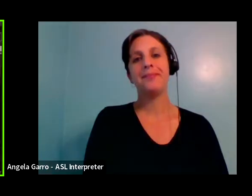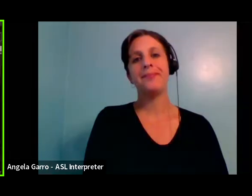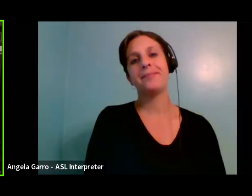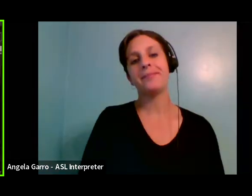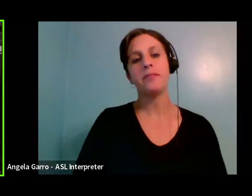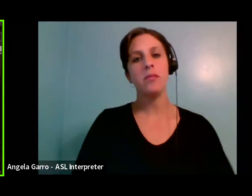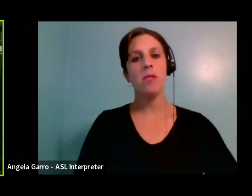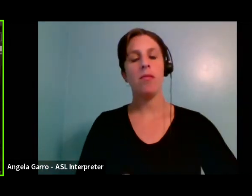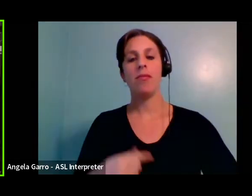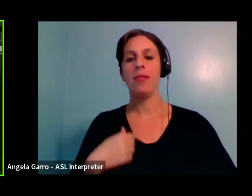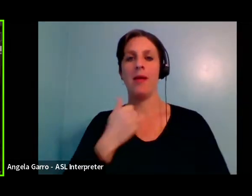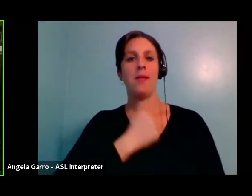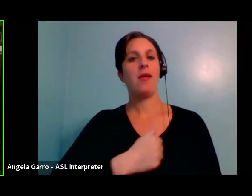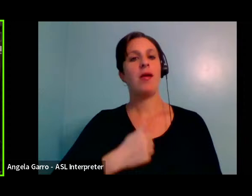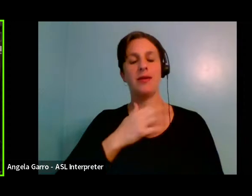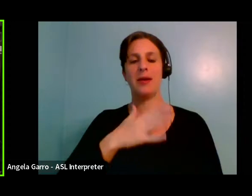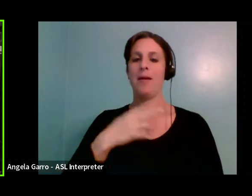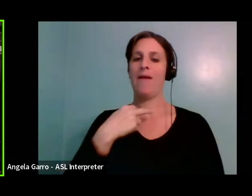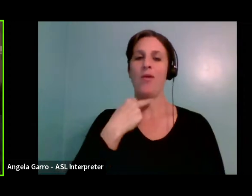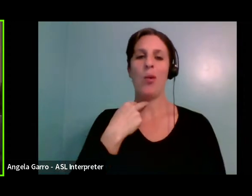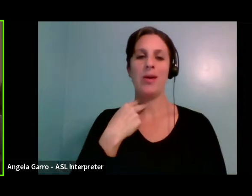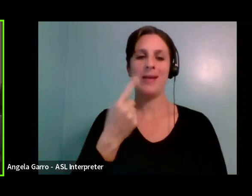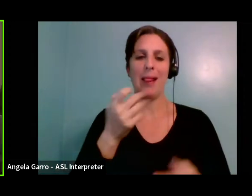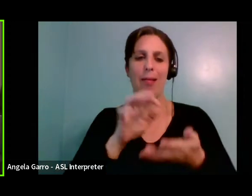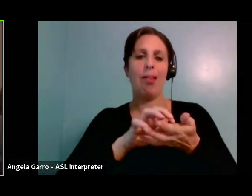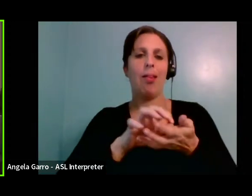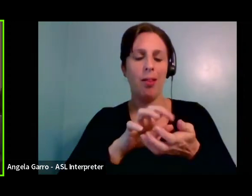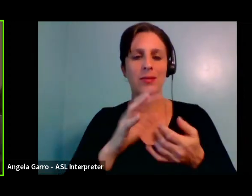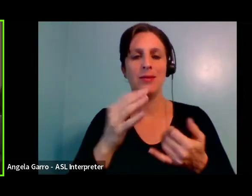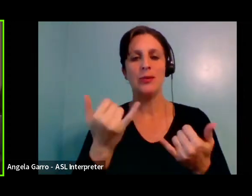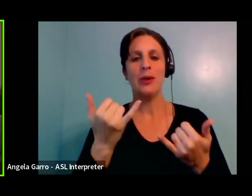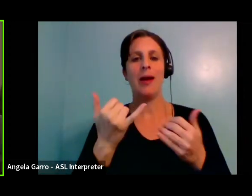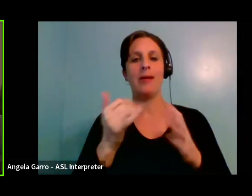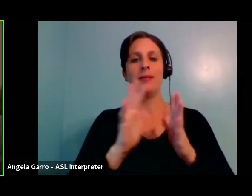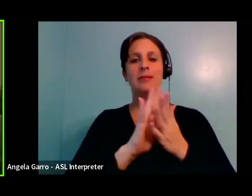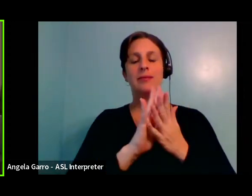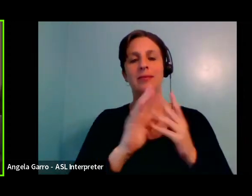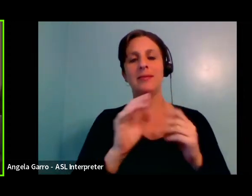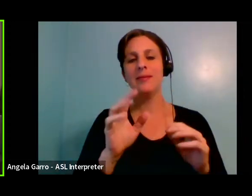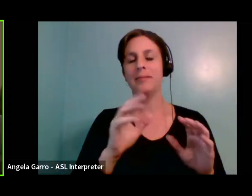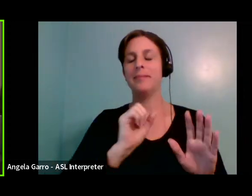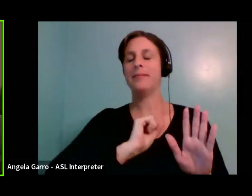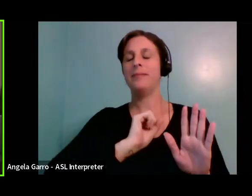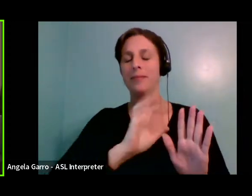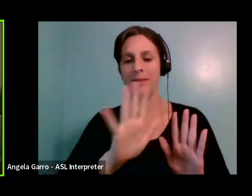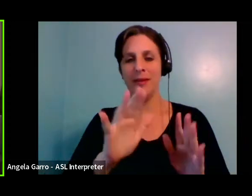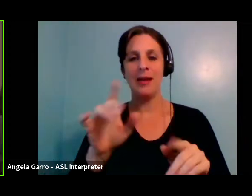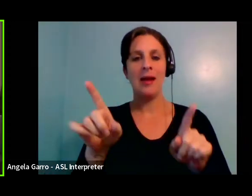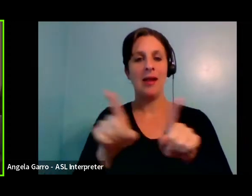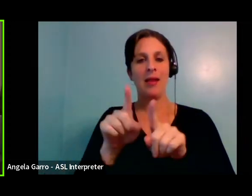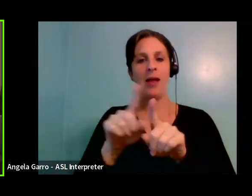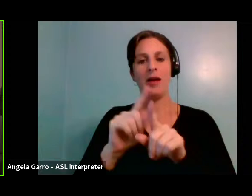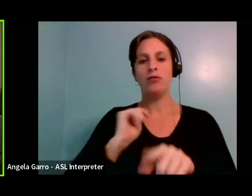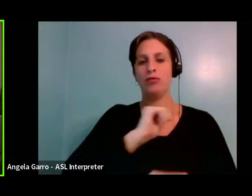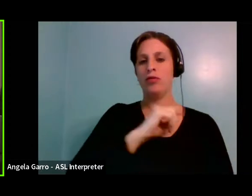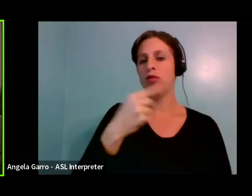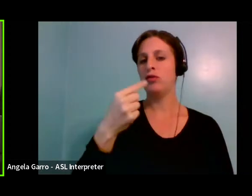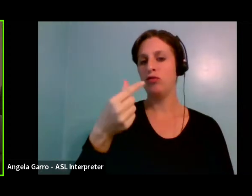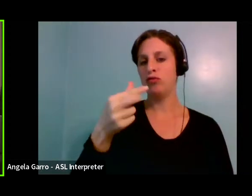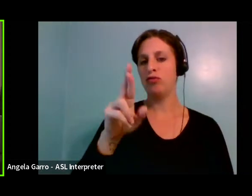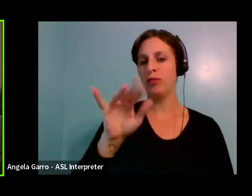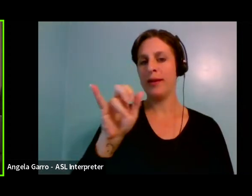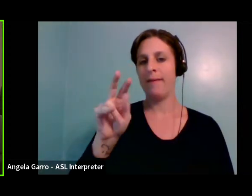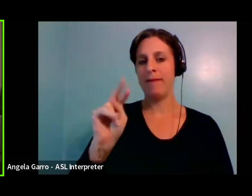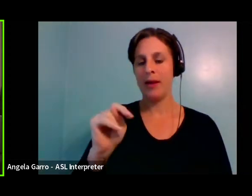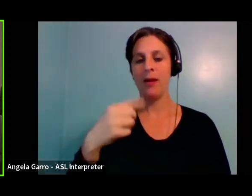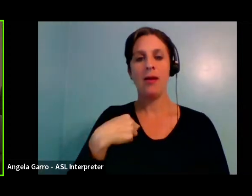I apologize, my voice is a little scratchy today, but like Trustee Griffin, I got to